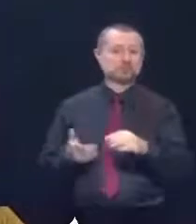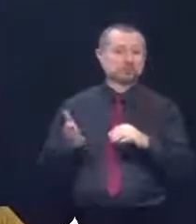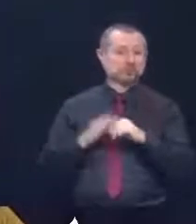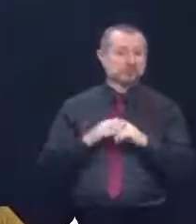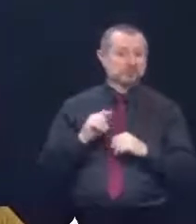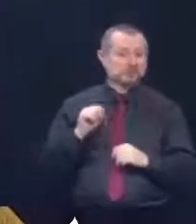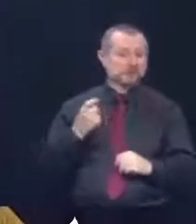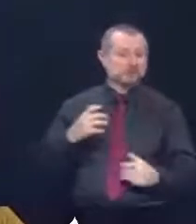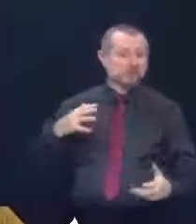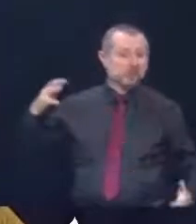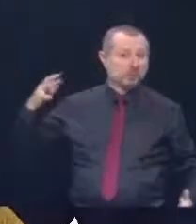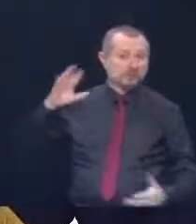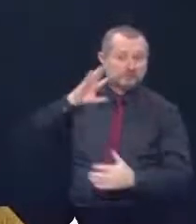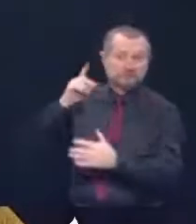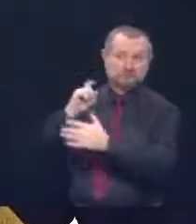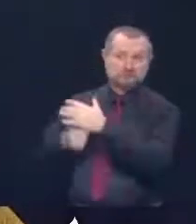wealthy?